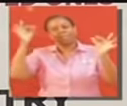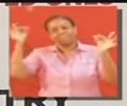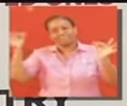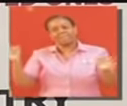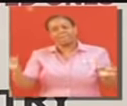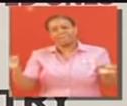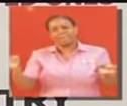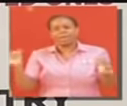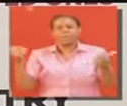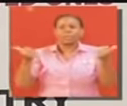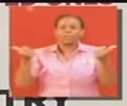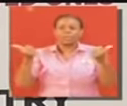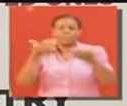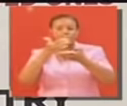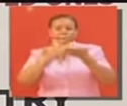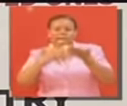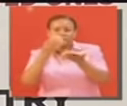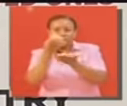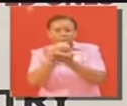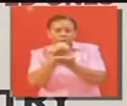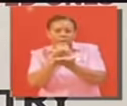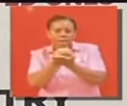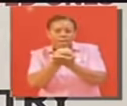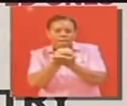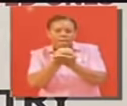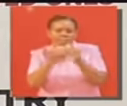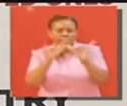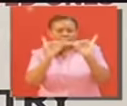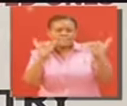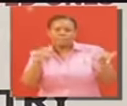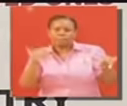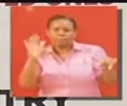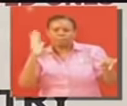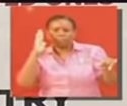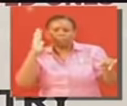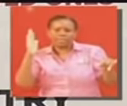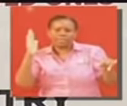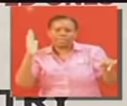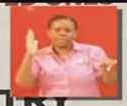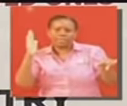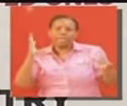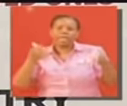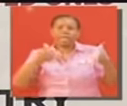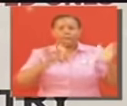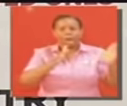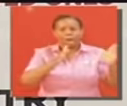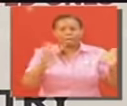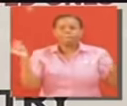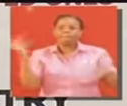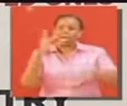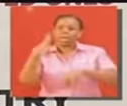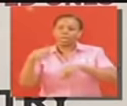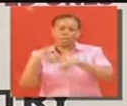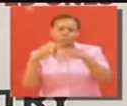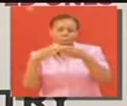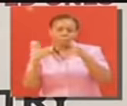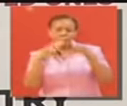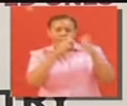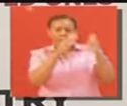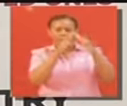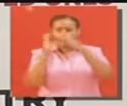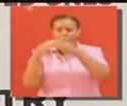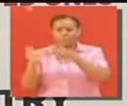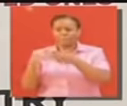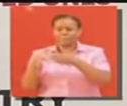the system that will be opened up. I will not preempt the decisions that the Honorable Prime Minister will